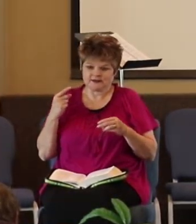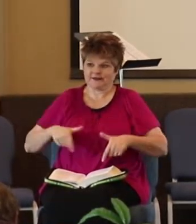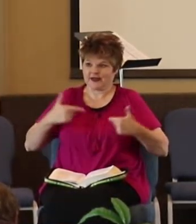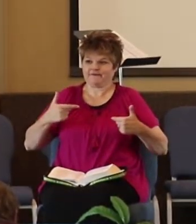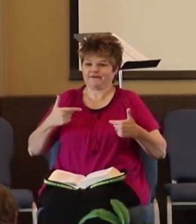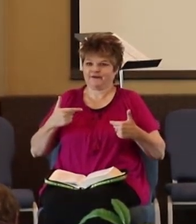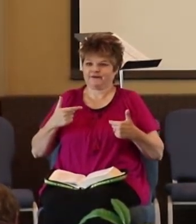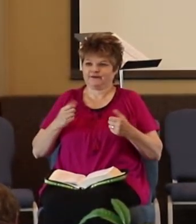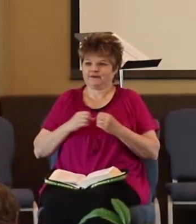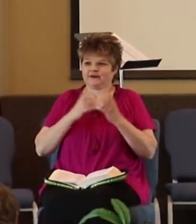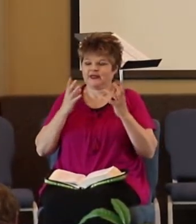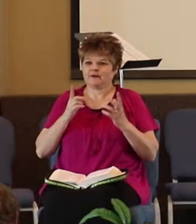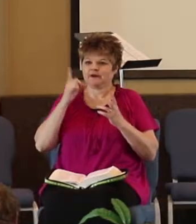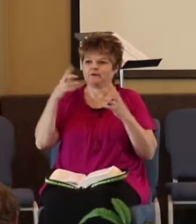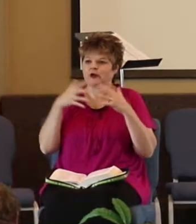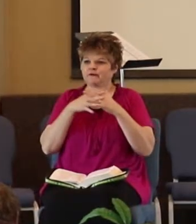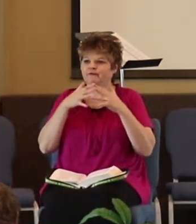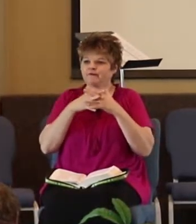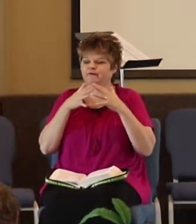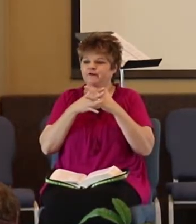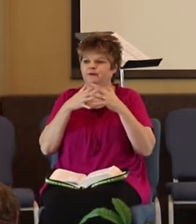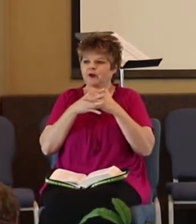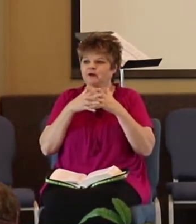end-all. Have you watched the Broncos games the other night?